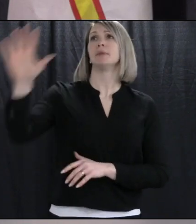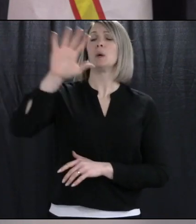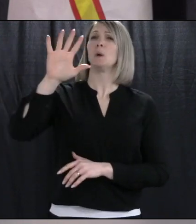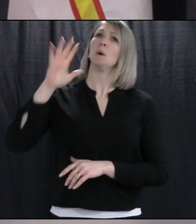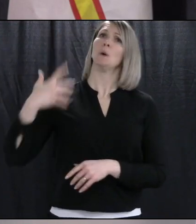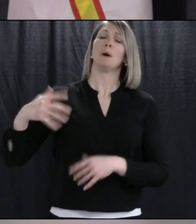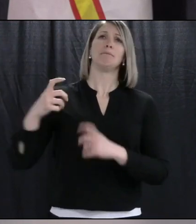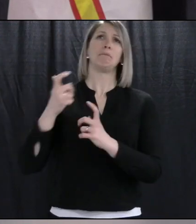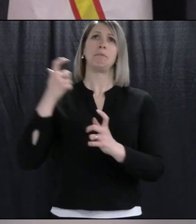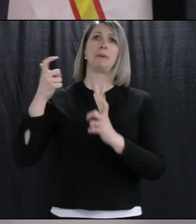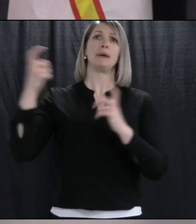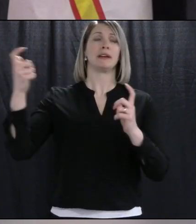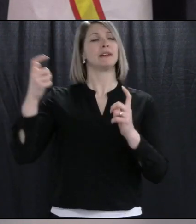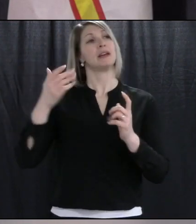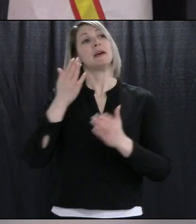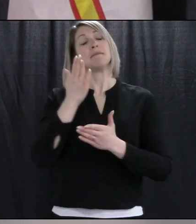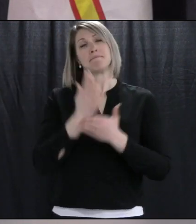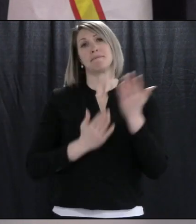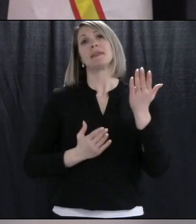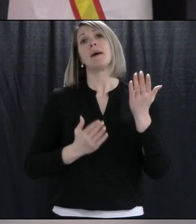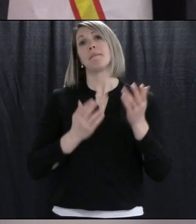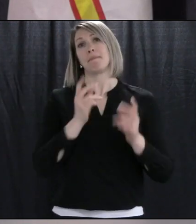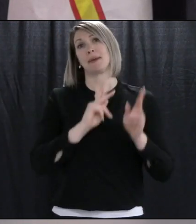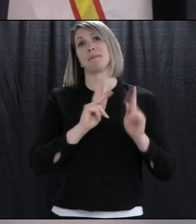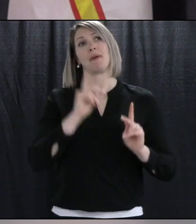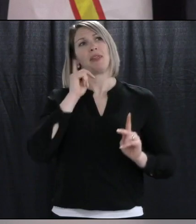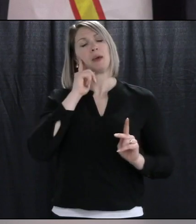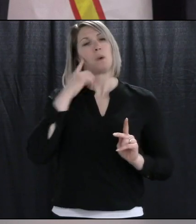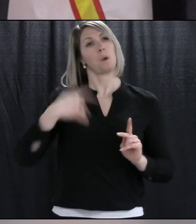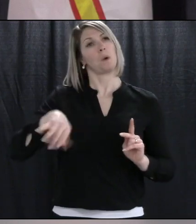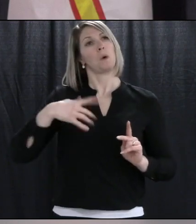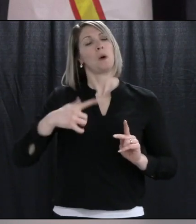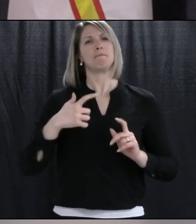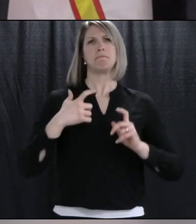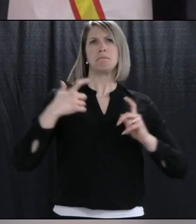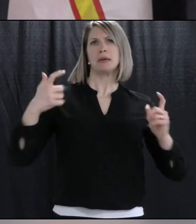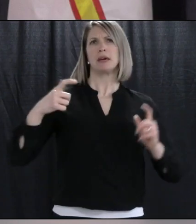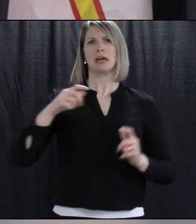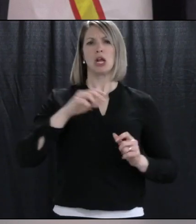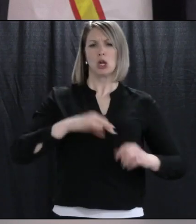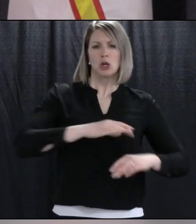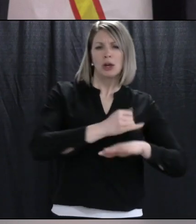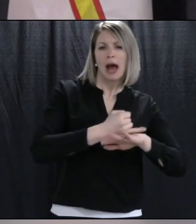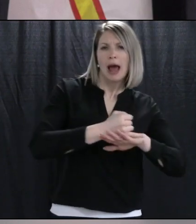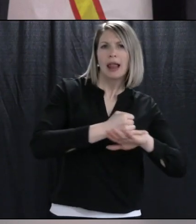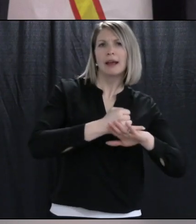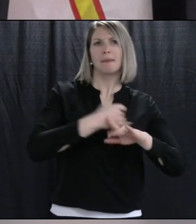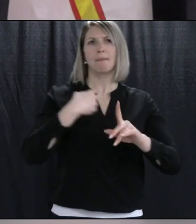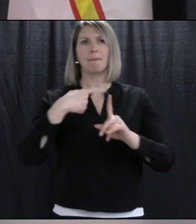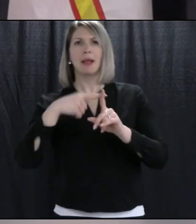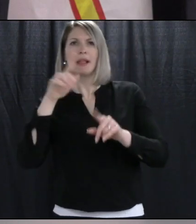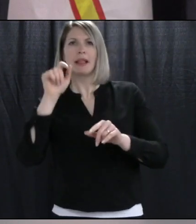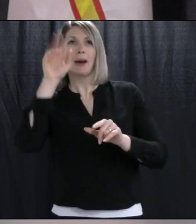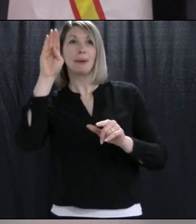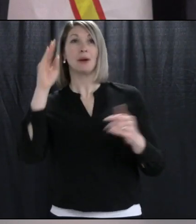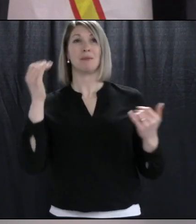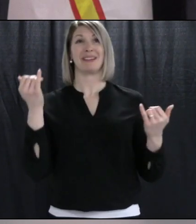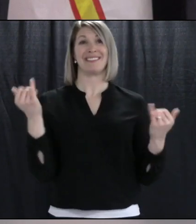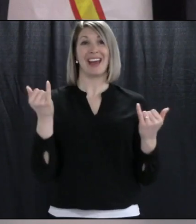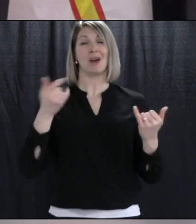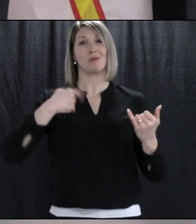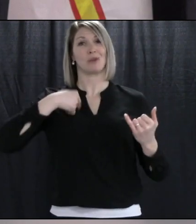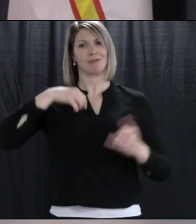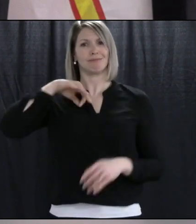our geography many times has been to our disadvantage. But there's advantages in this particular case. We are an island,